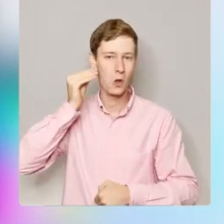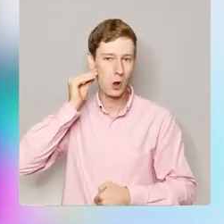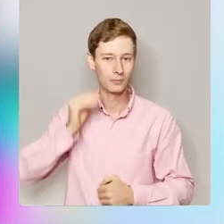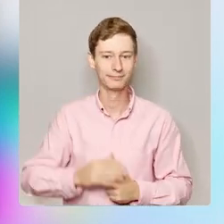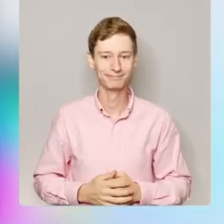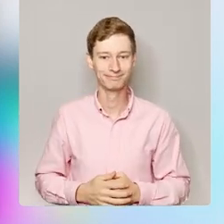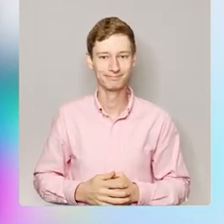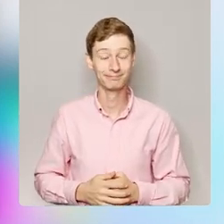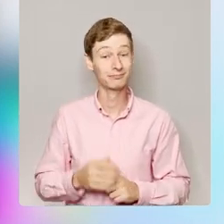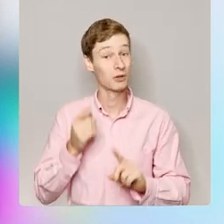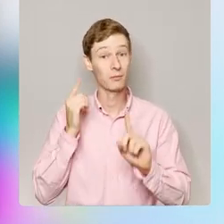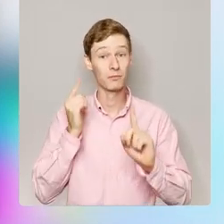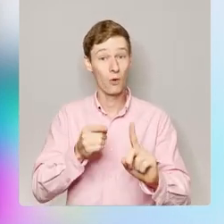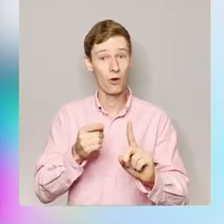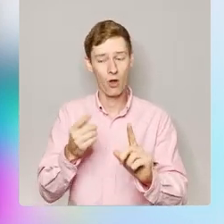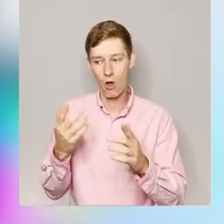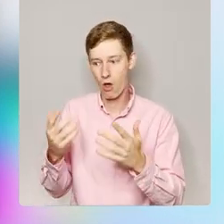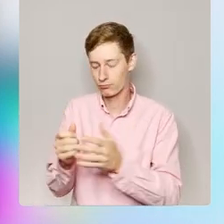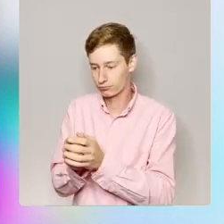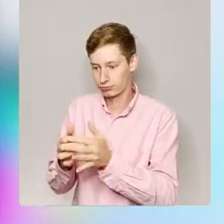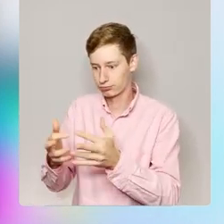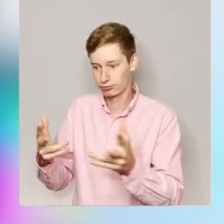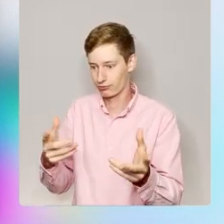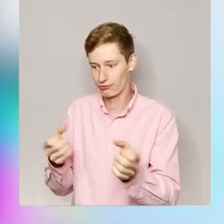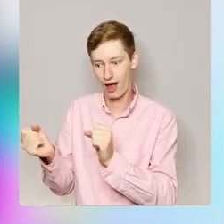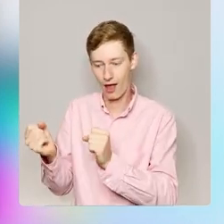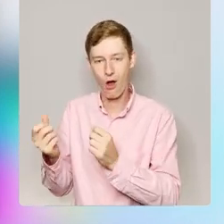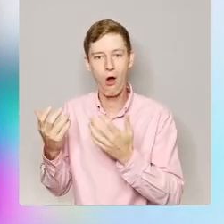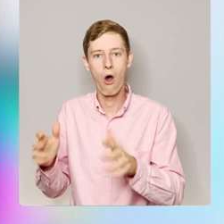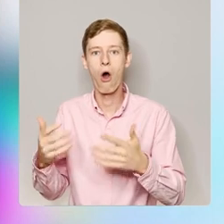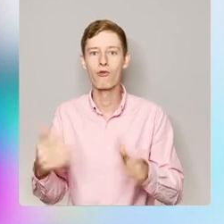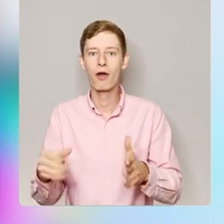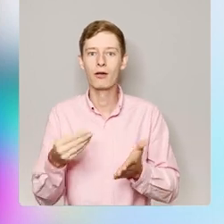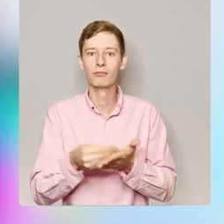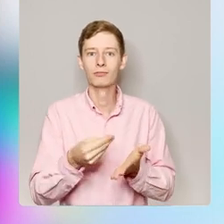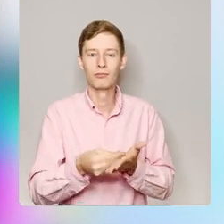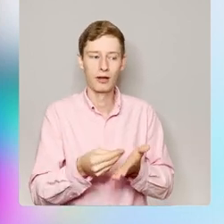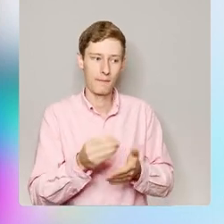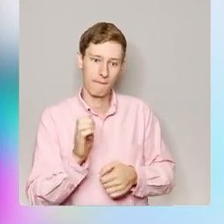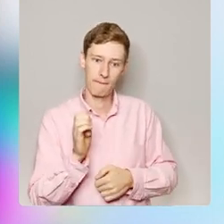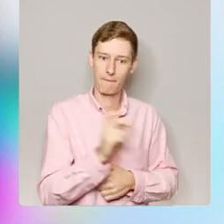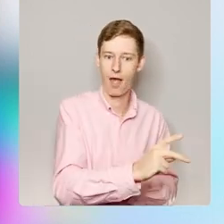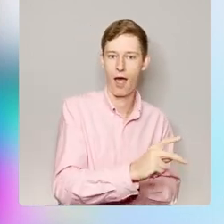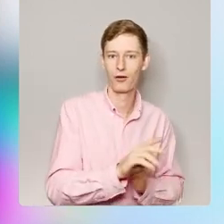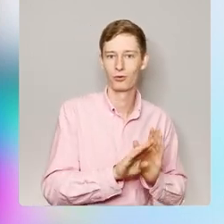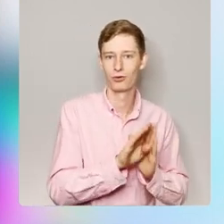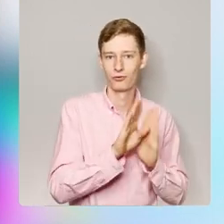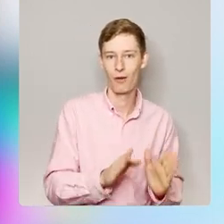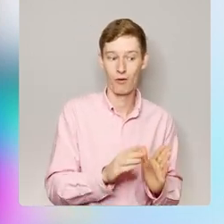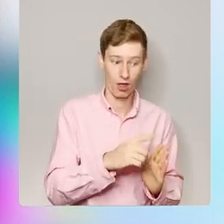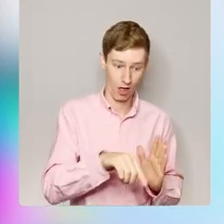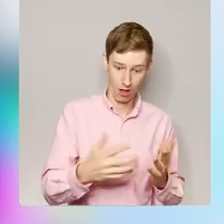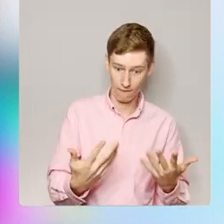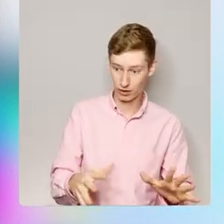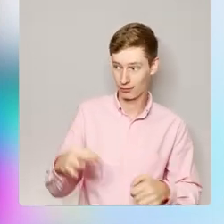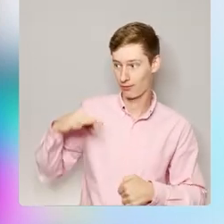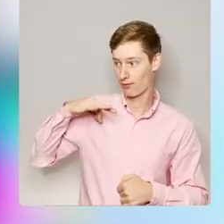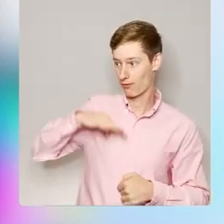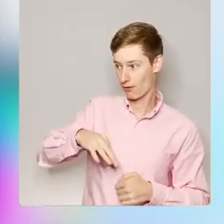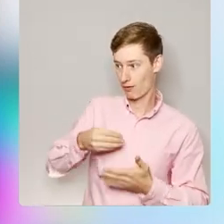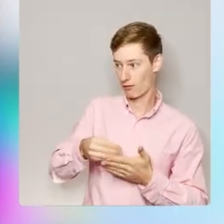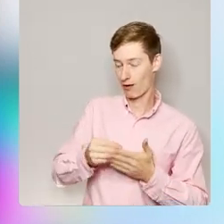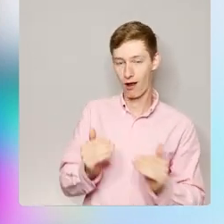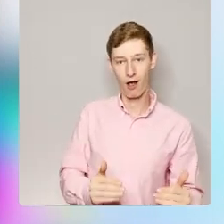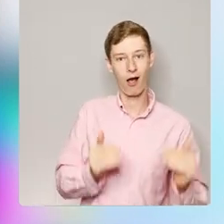it's already returning material revenue to VR developers. And that's translating directly into higher quality